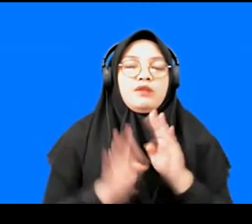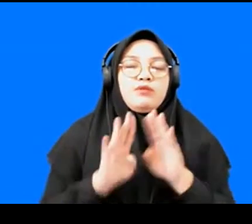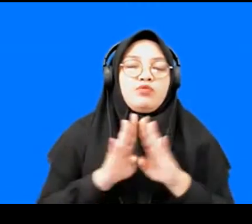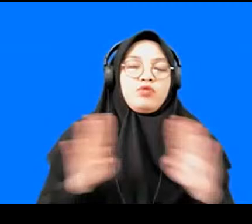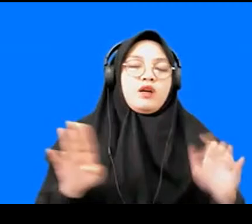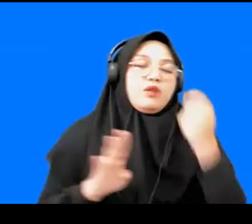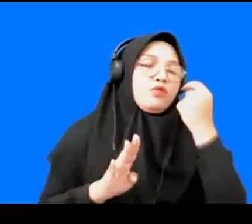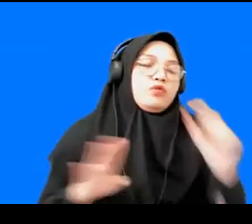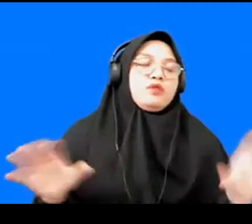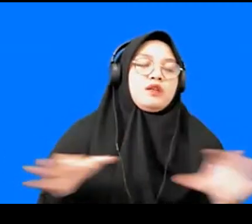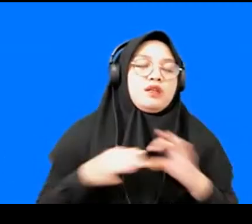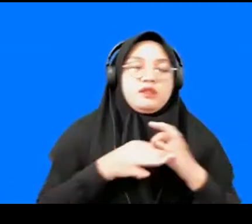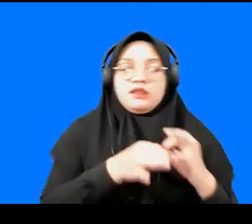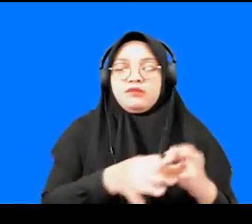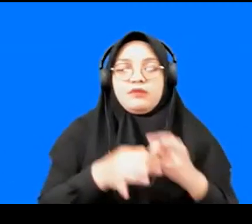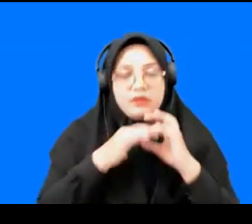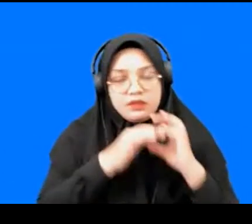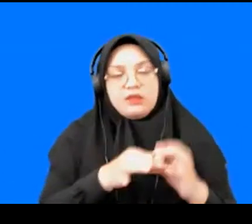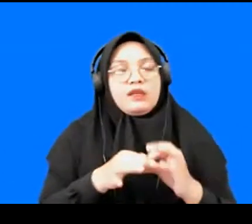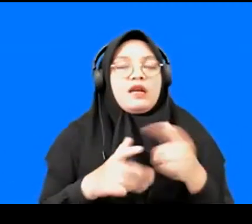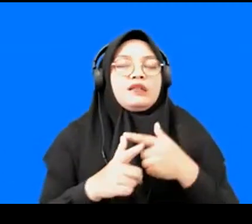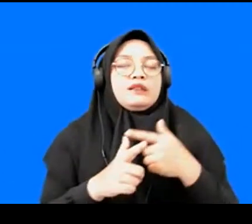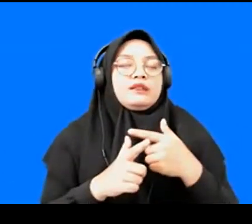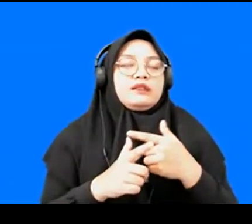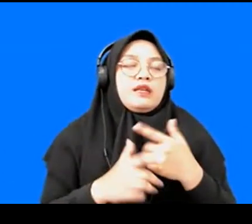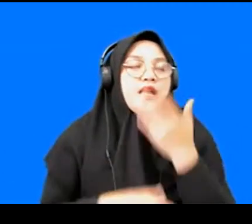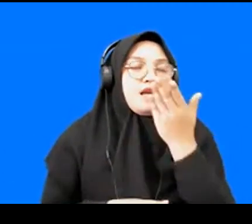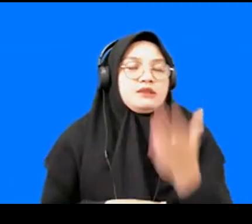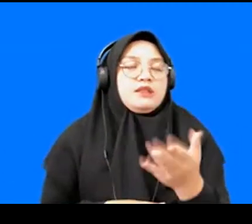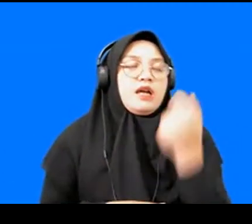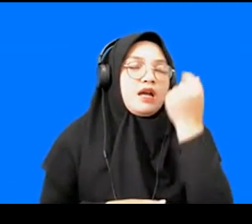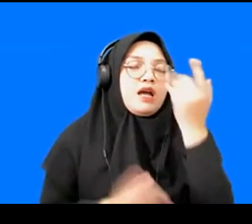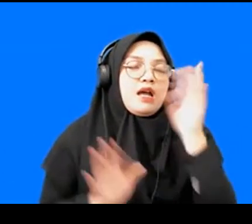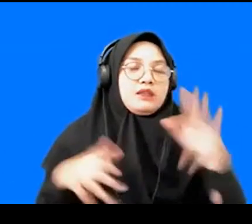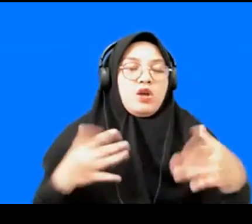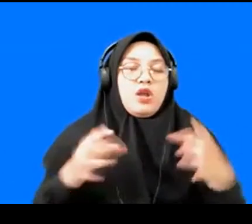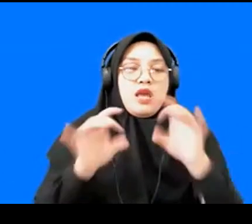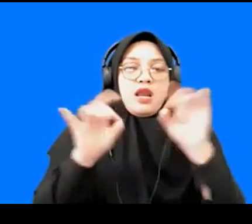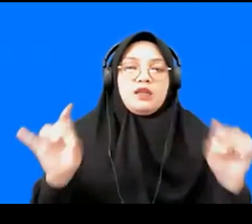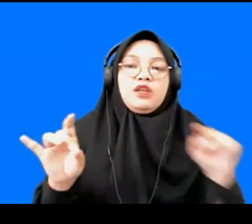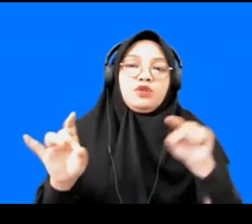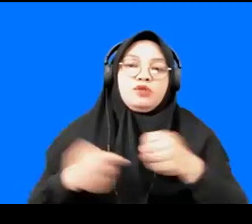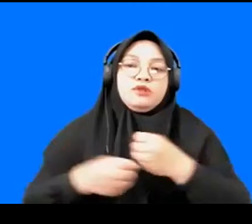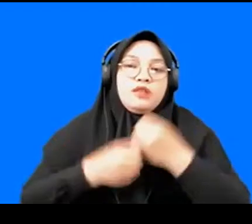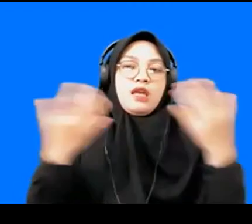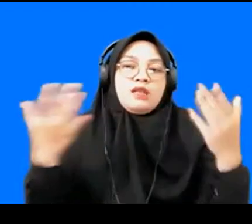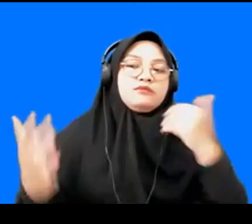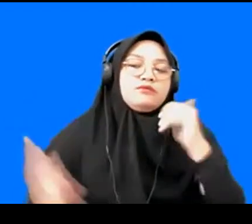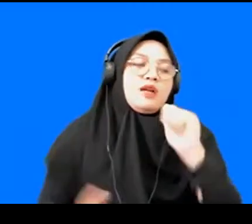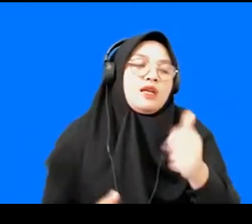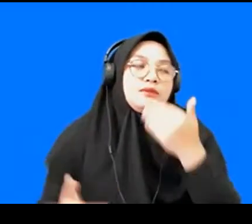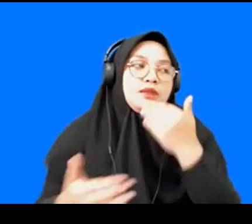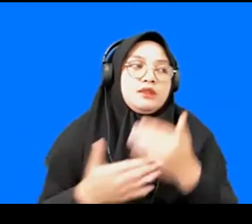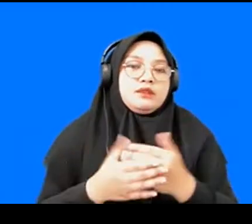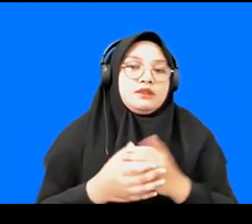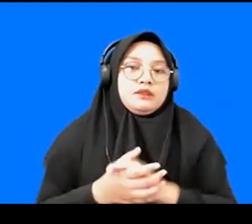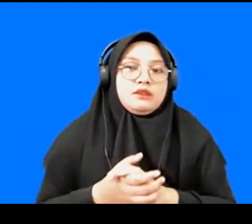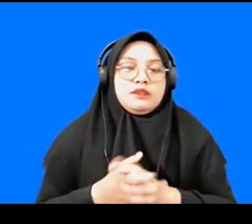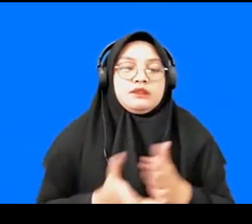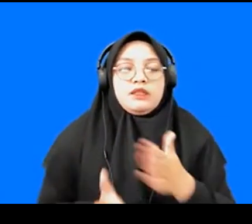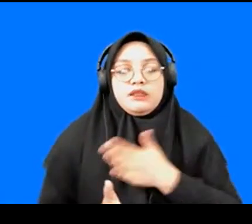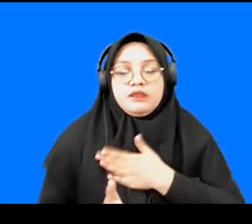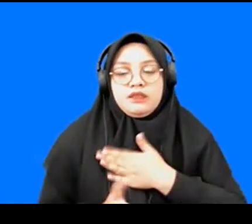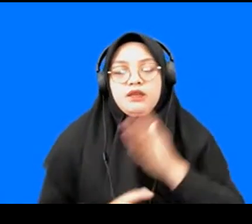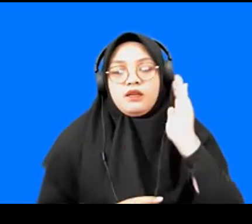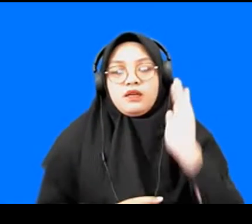Okay. Thank you. Really clear. Okay. So I would come to my last question on this section is